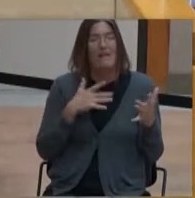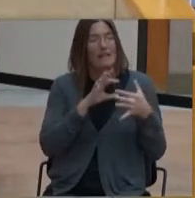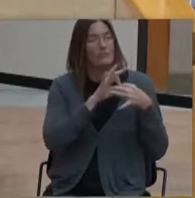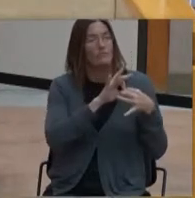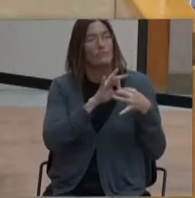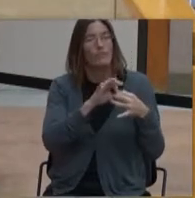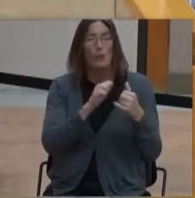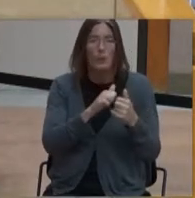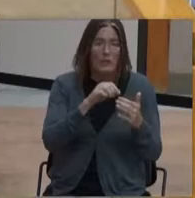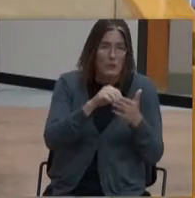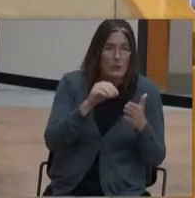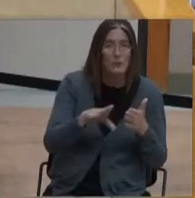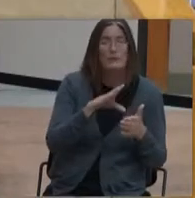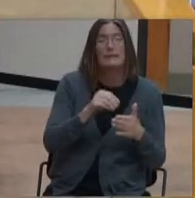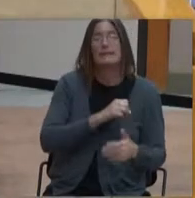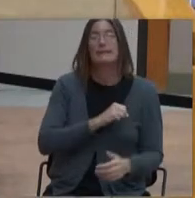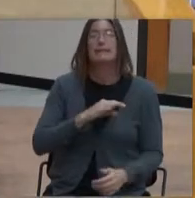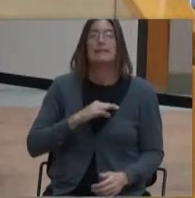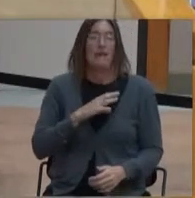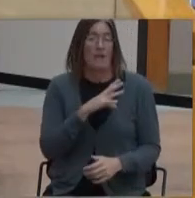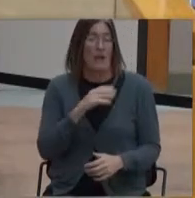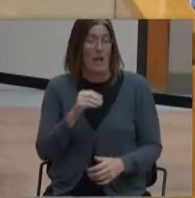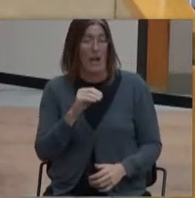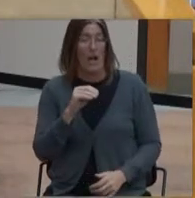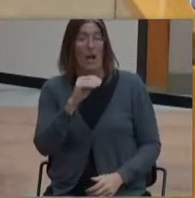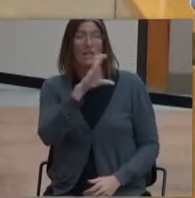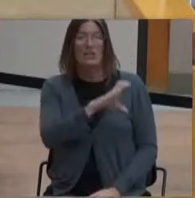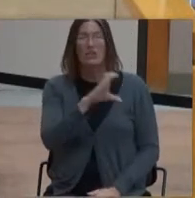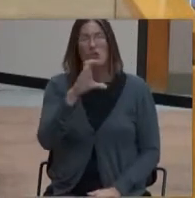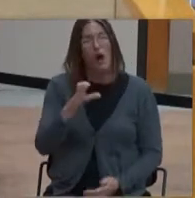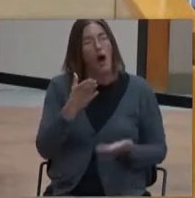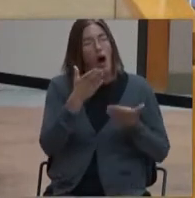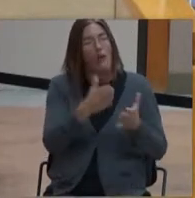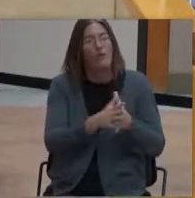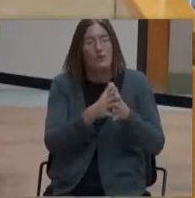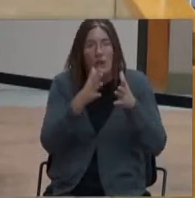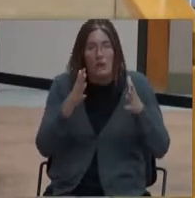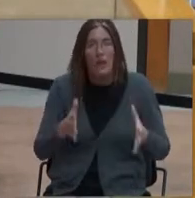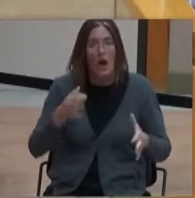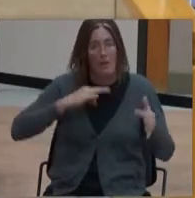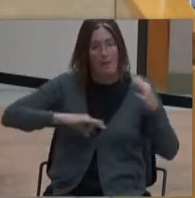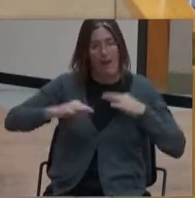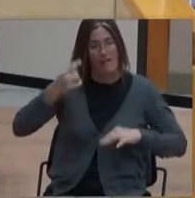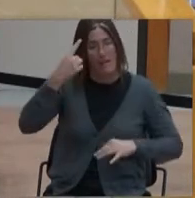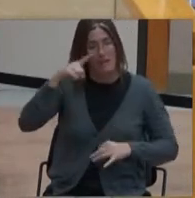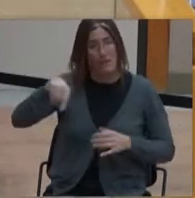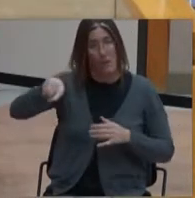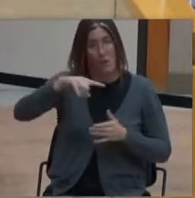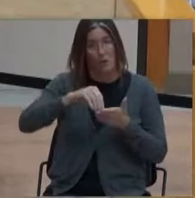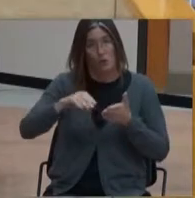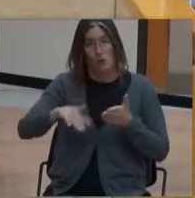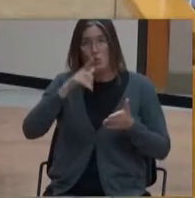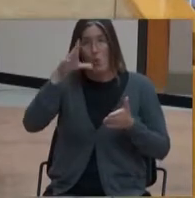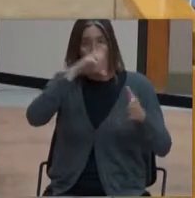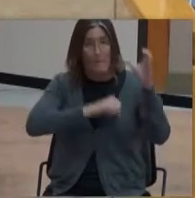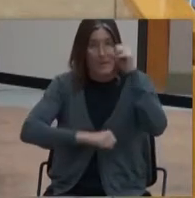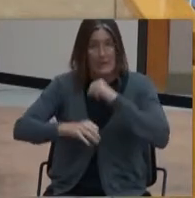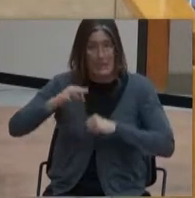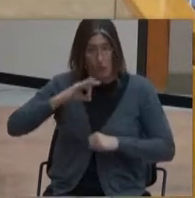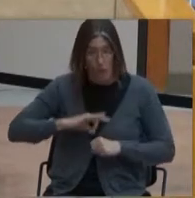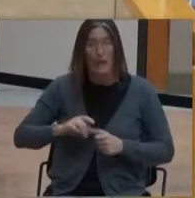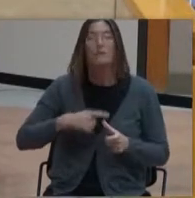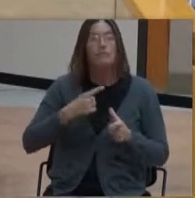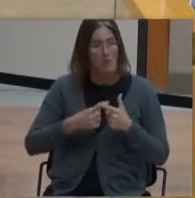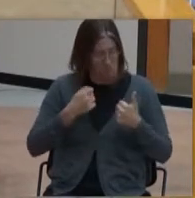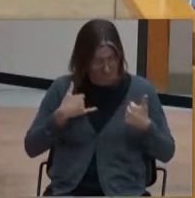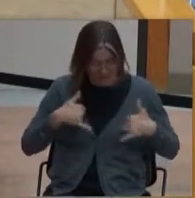Chavez offers so many benefits for the students who are struggling with missing credits so they can graduate and go to college. 1 year at a continuation school